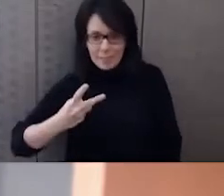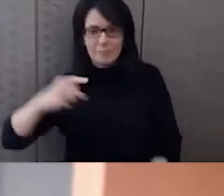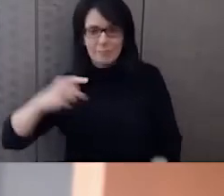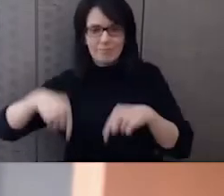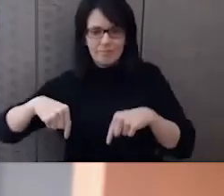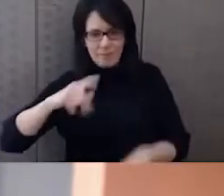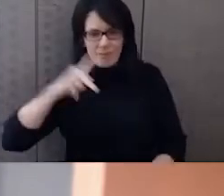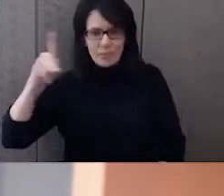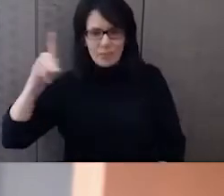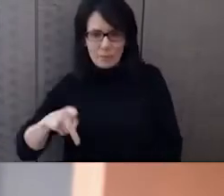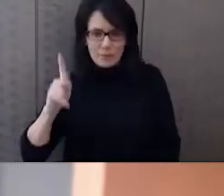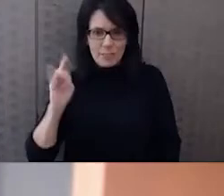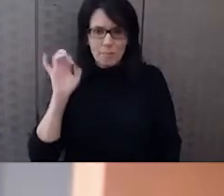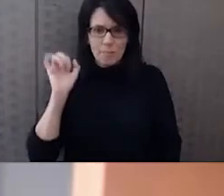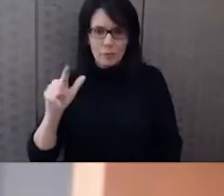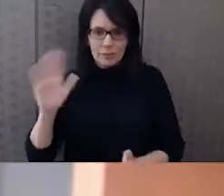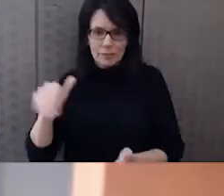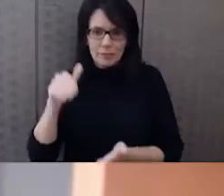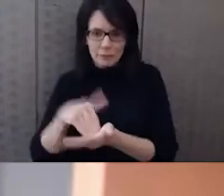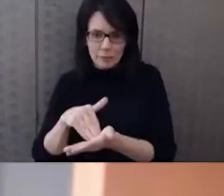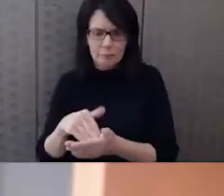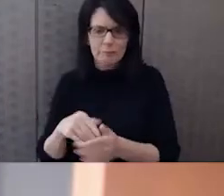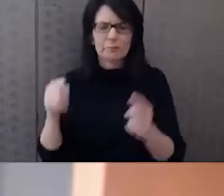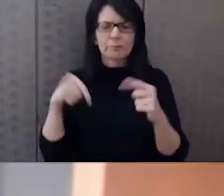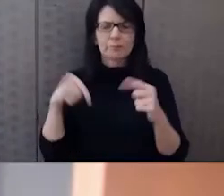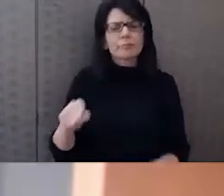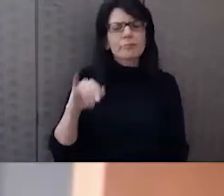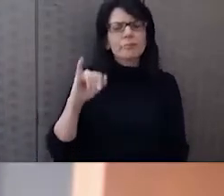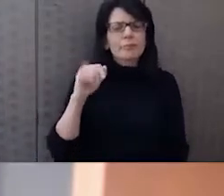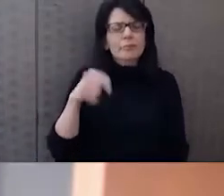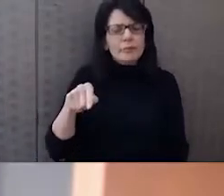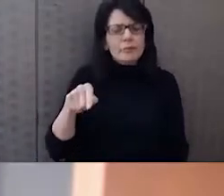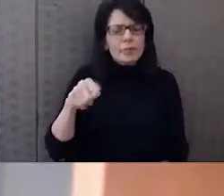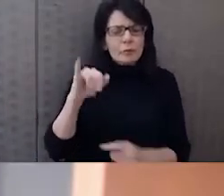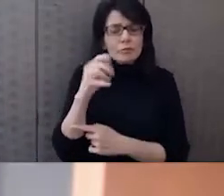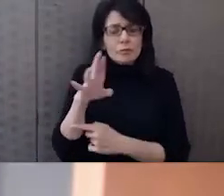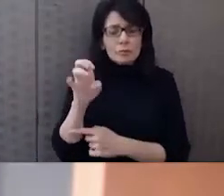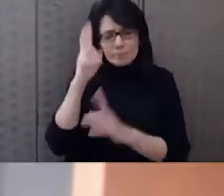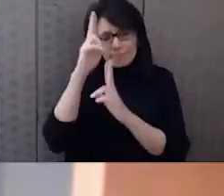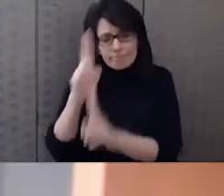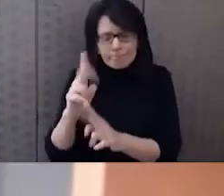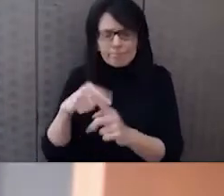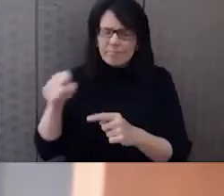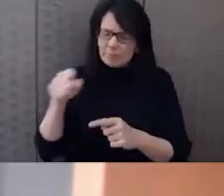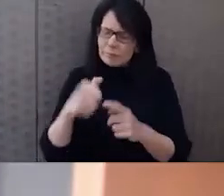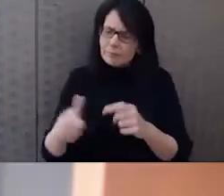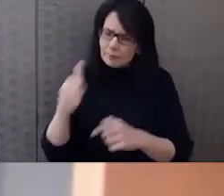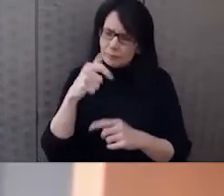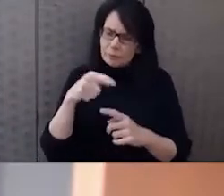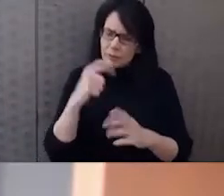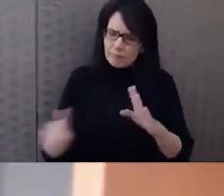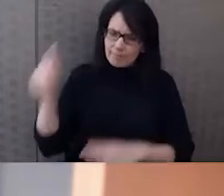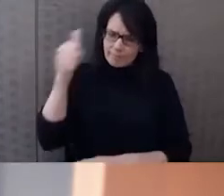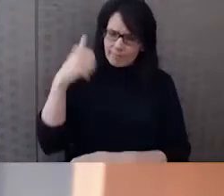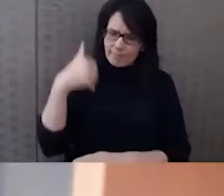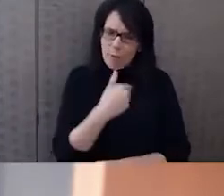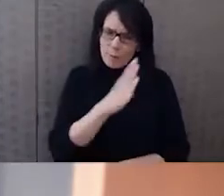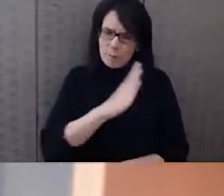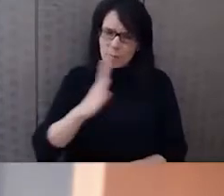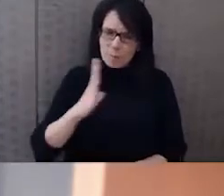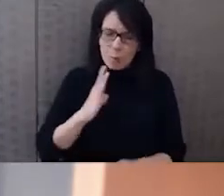She serves as the secretary of our board, and she is also on the executive committee. So,